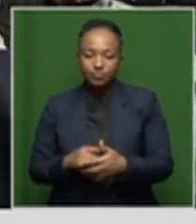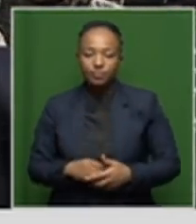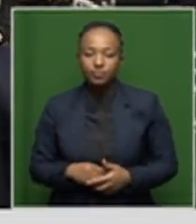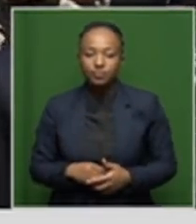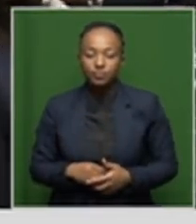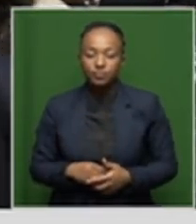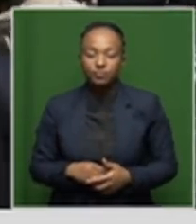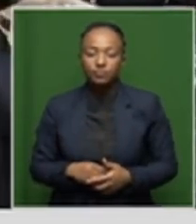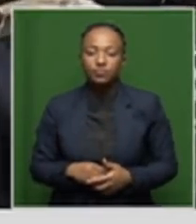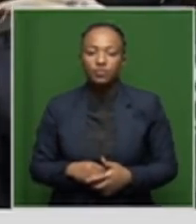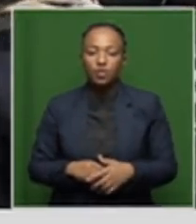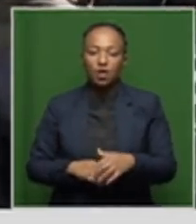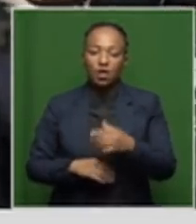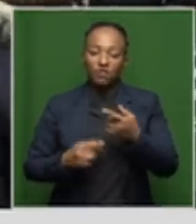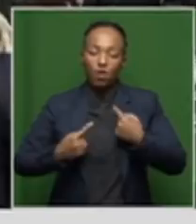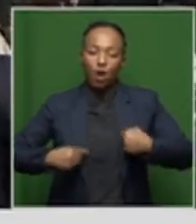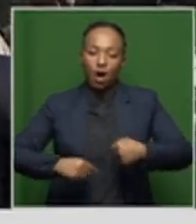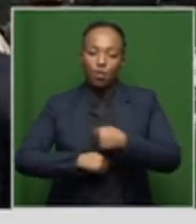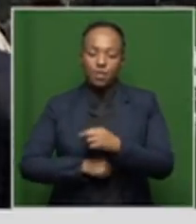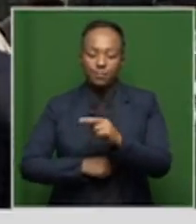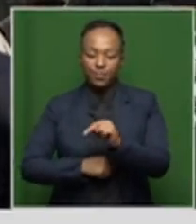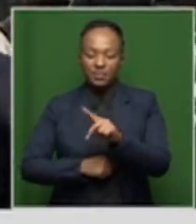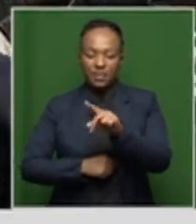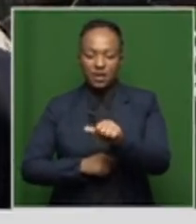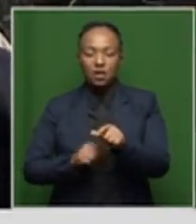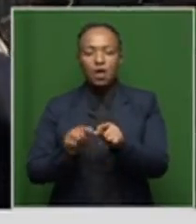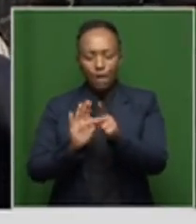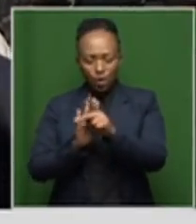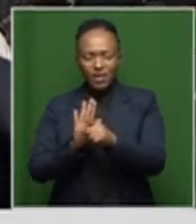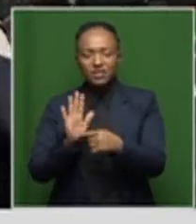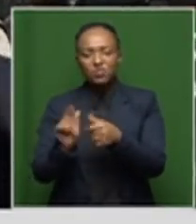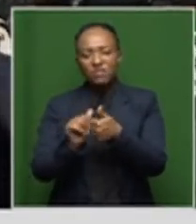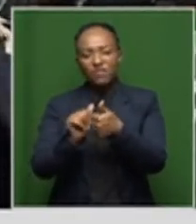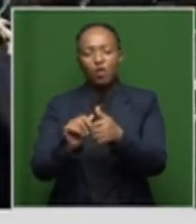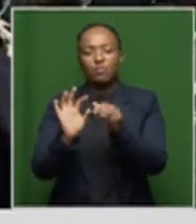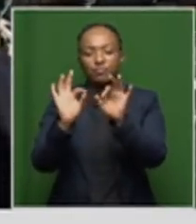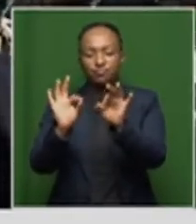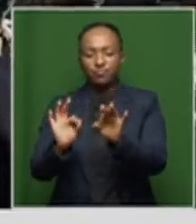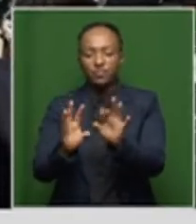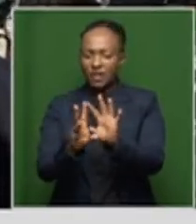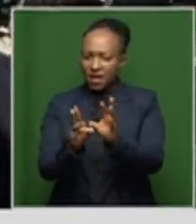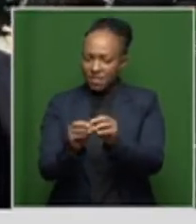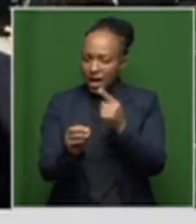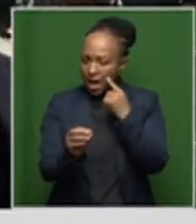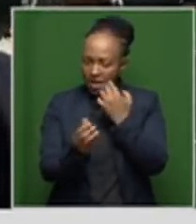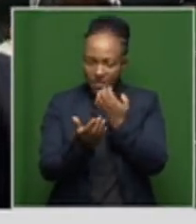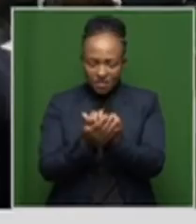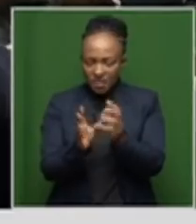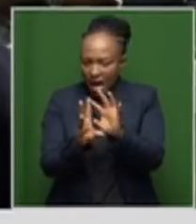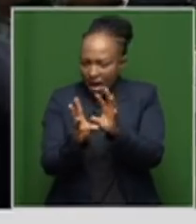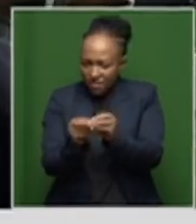so that our prosecution is in line with prosecution policy. And in terms of those things, we have credible evidence, we have